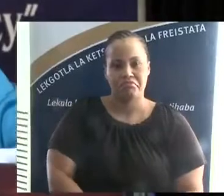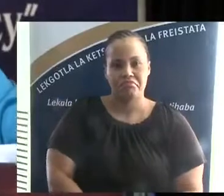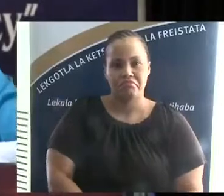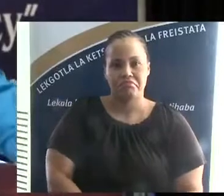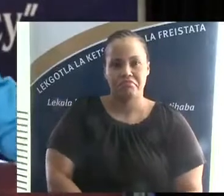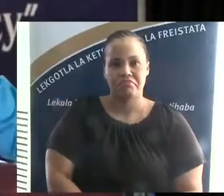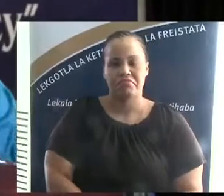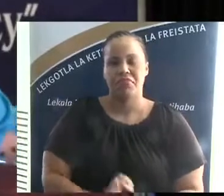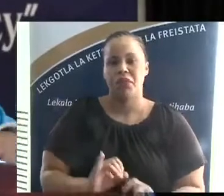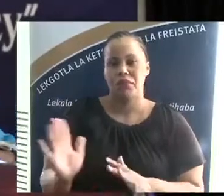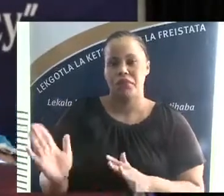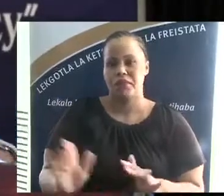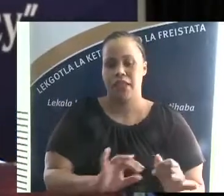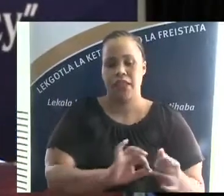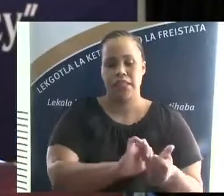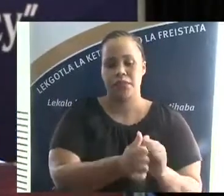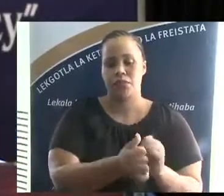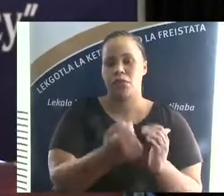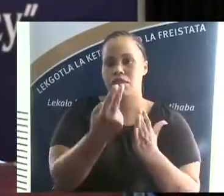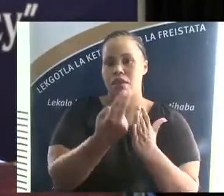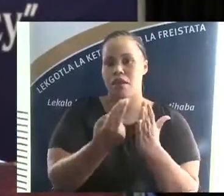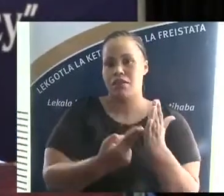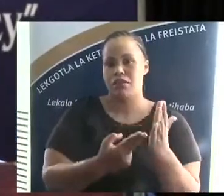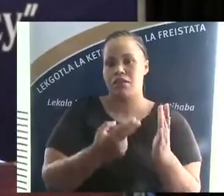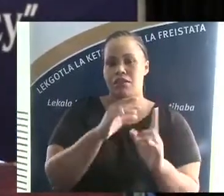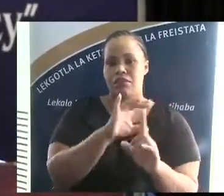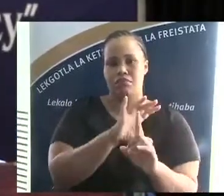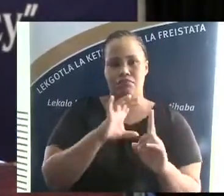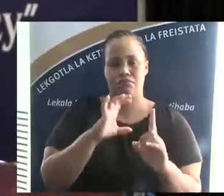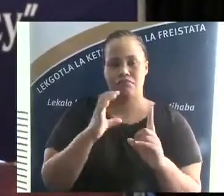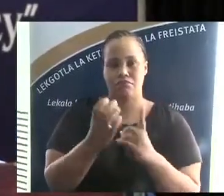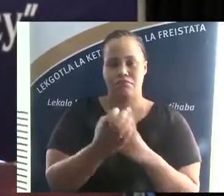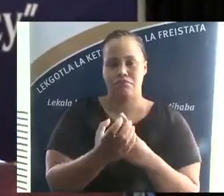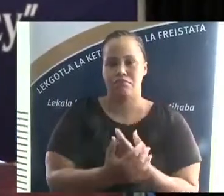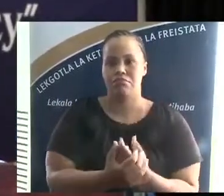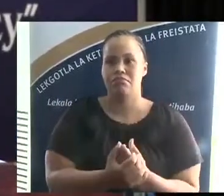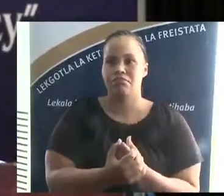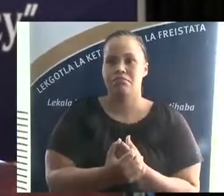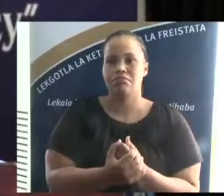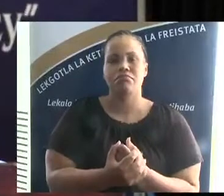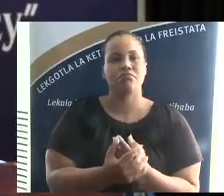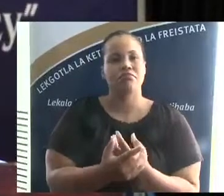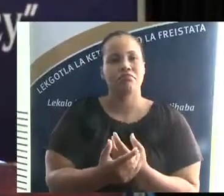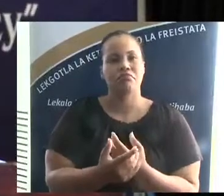On sports, arts, culture and recreation, Honourable Speaker,